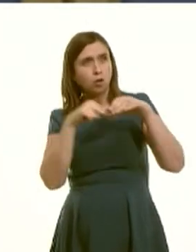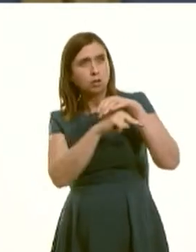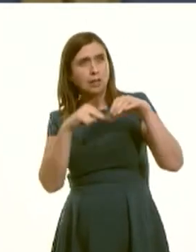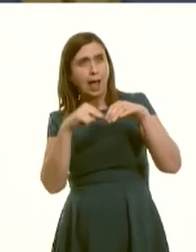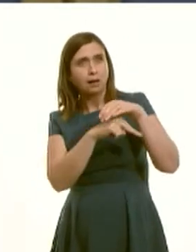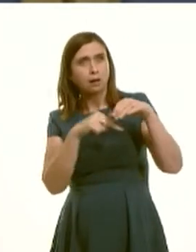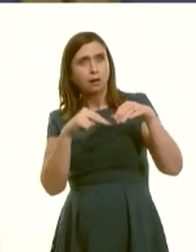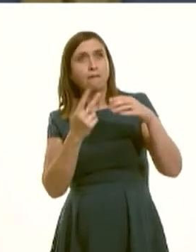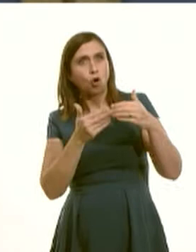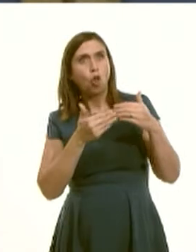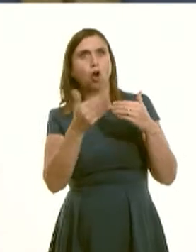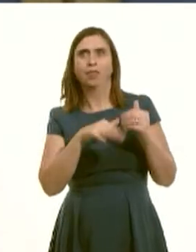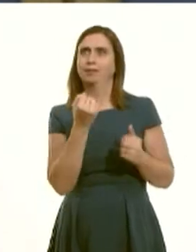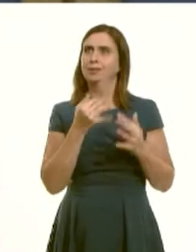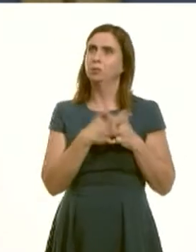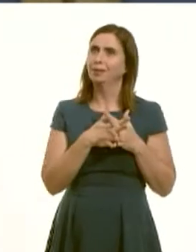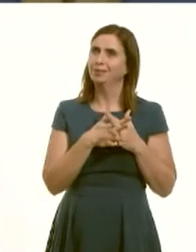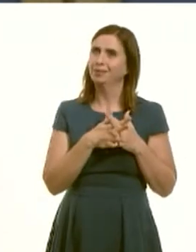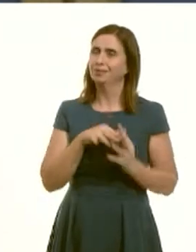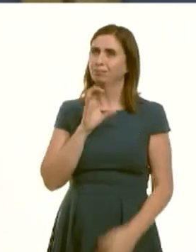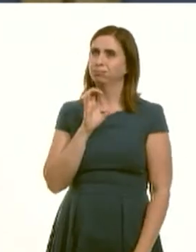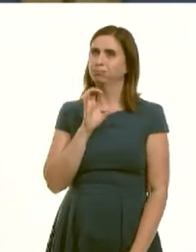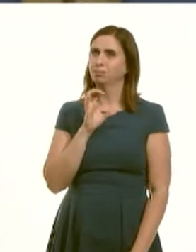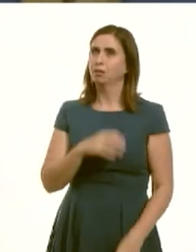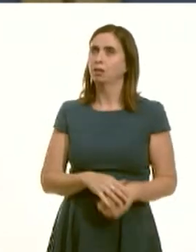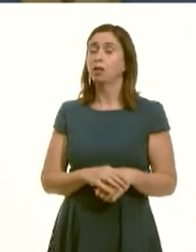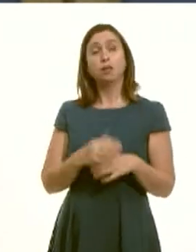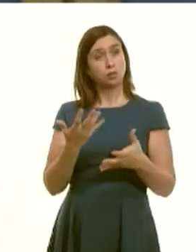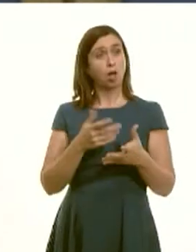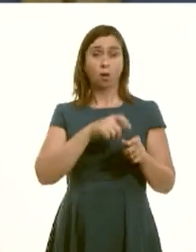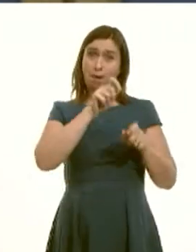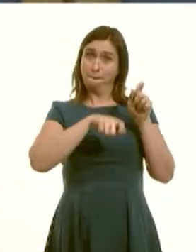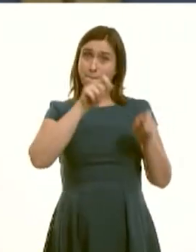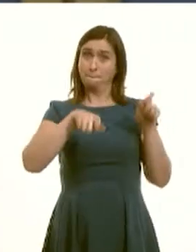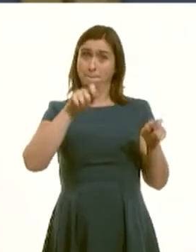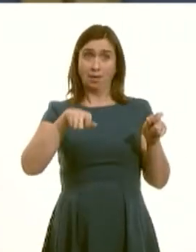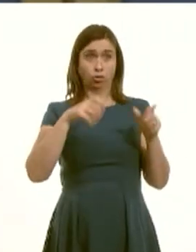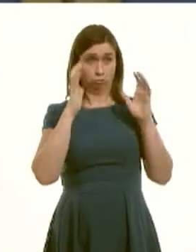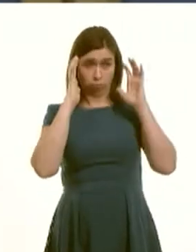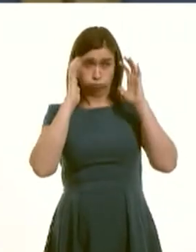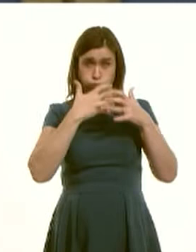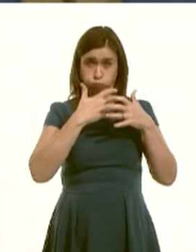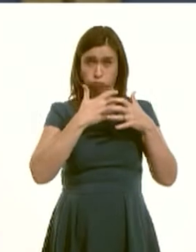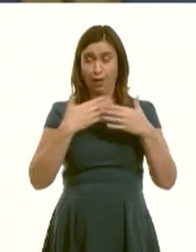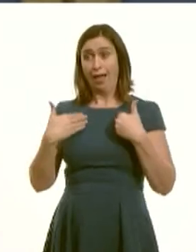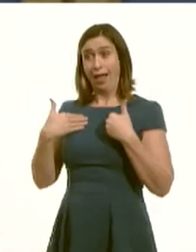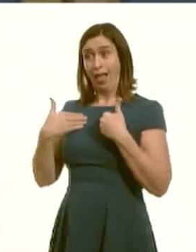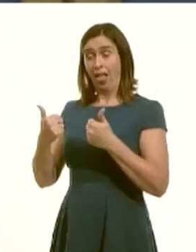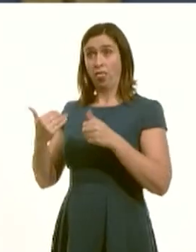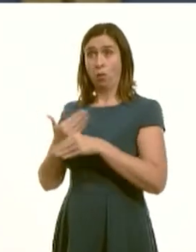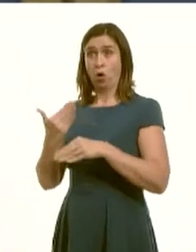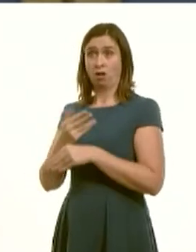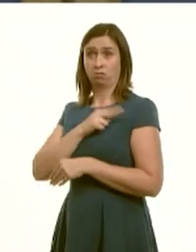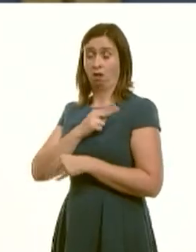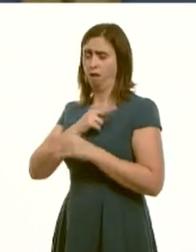we now at a point, though, where, as well as patients having serious concerns, our health workers are